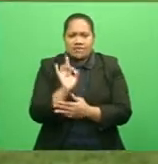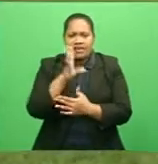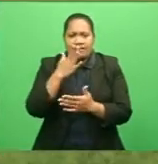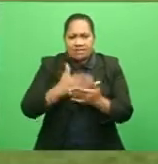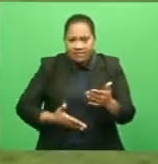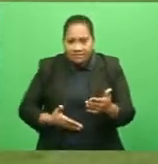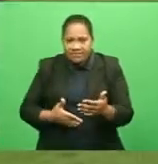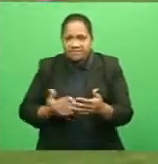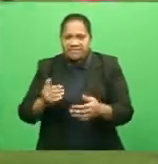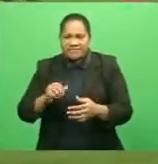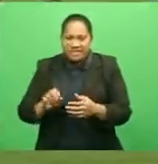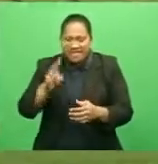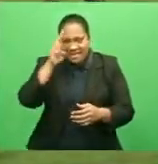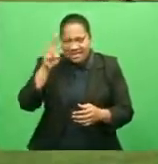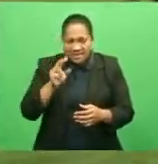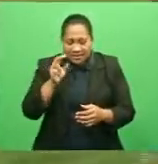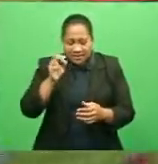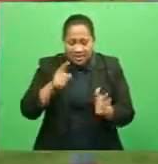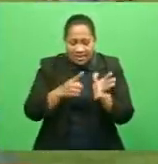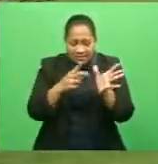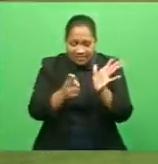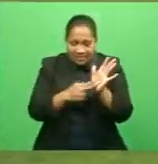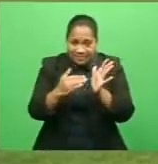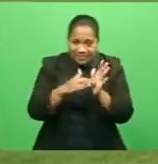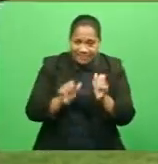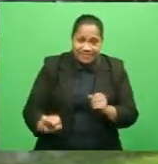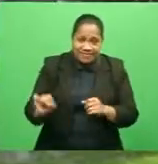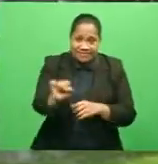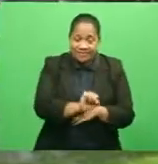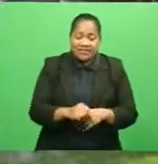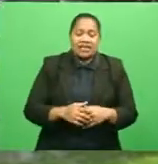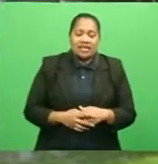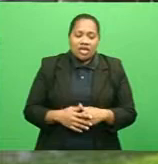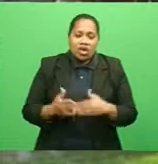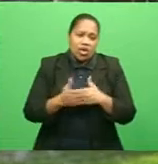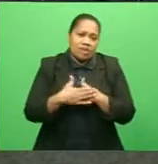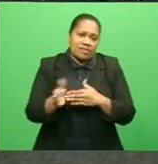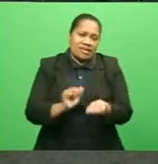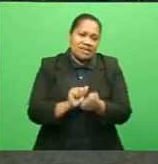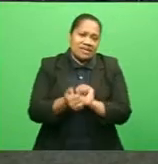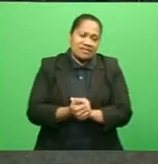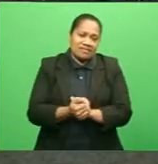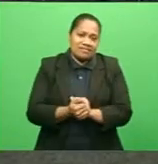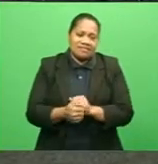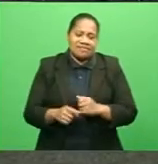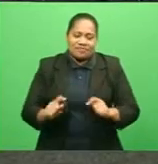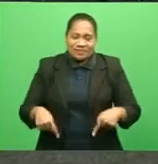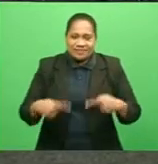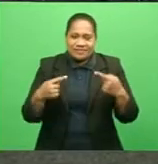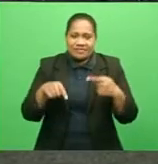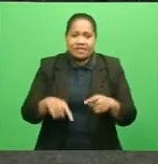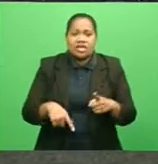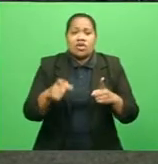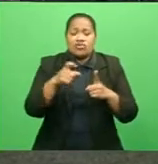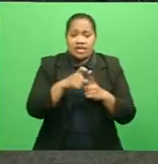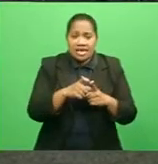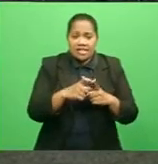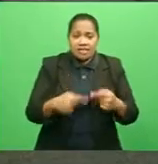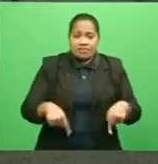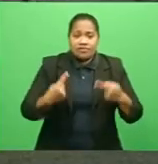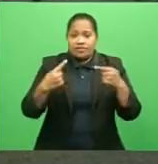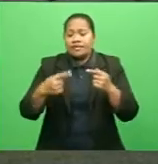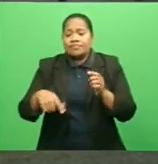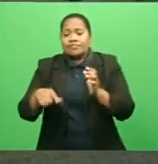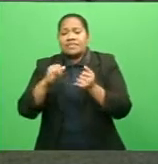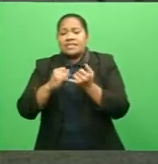NZ Stadium, which is an added bonus, opening game for the tournament. Ndreketi will face Senganga in its first pool match